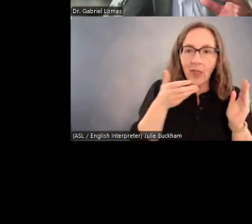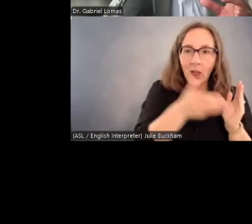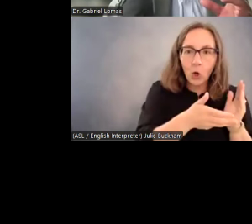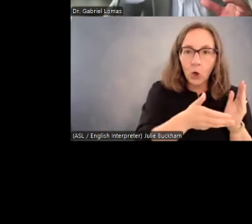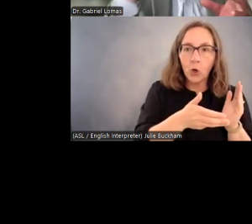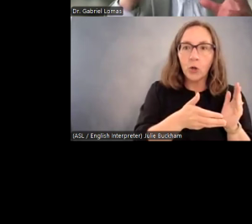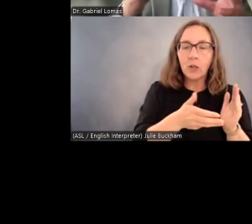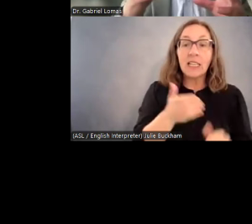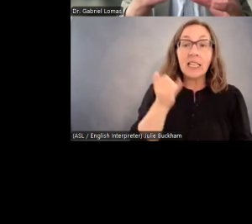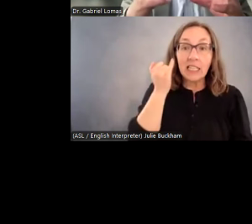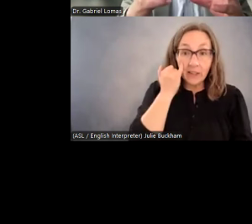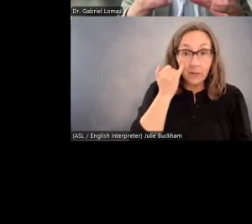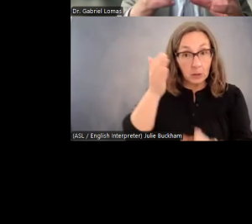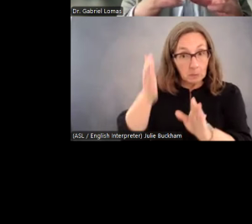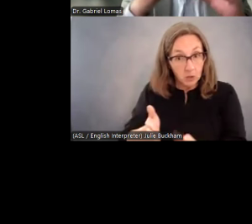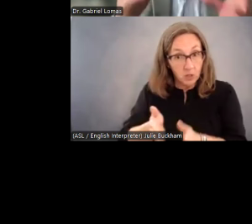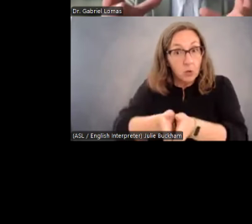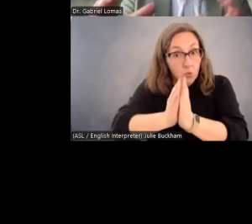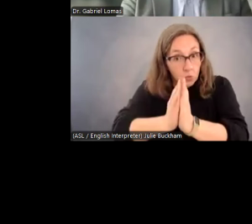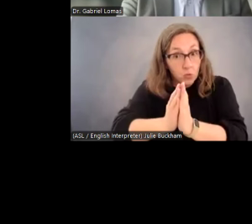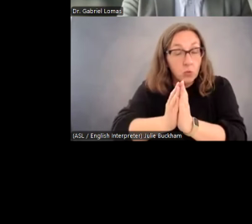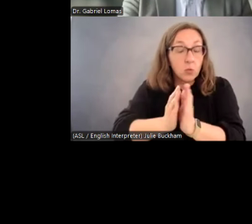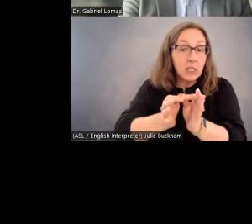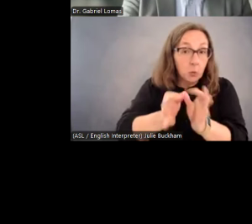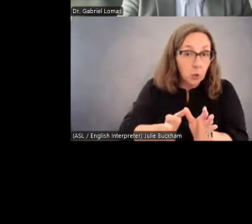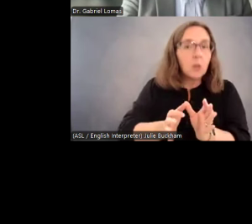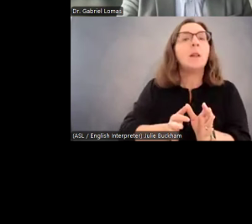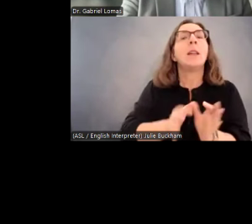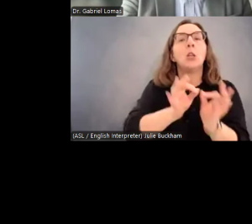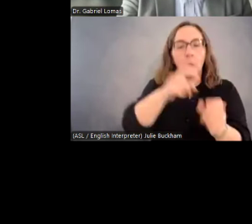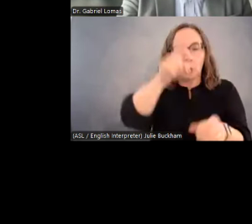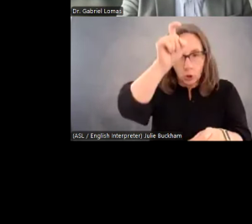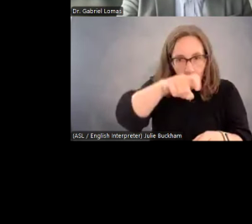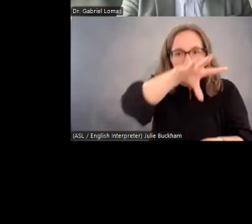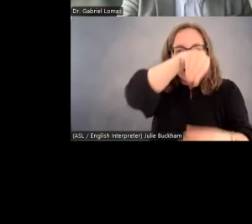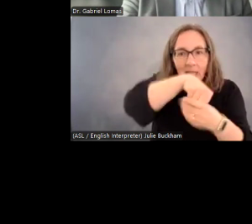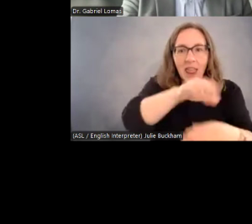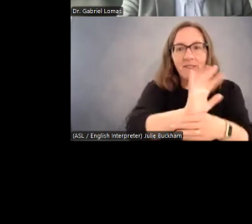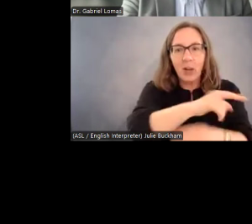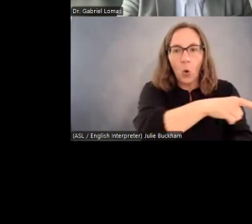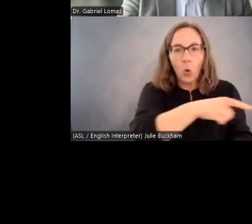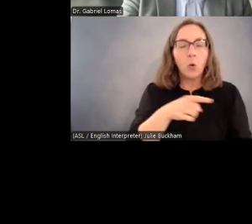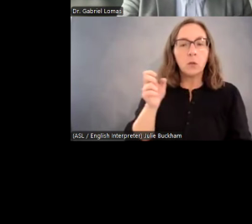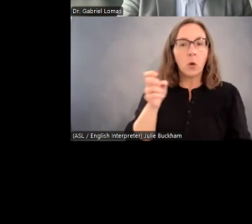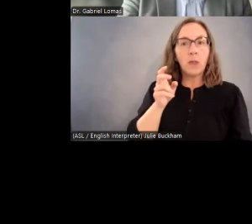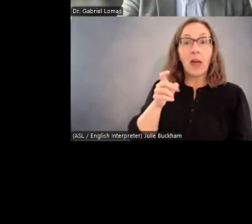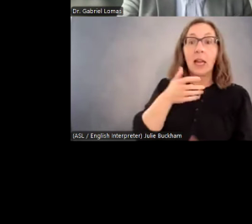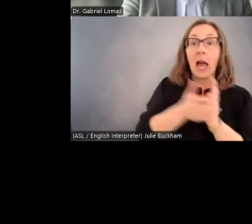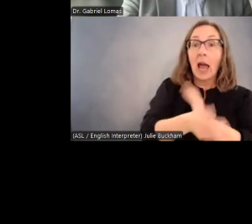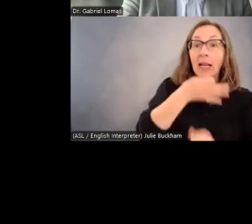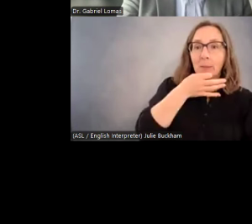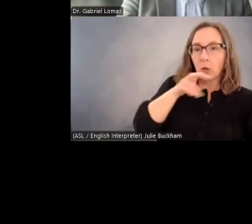person requests it, and the interpreter should be included in the video so that experts can verify that